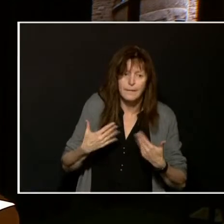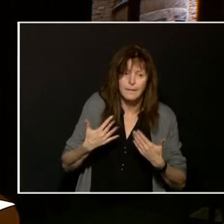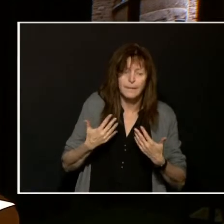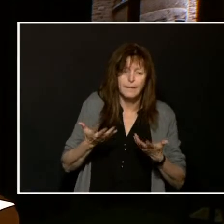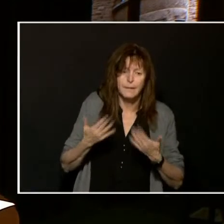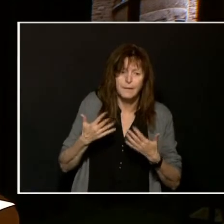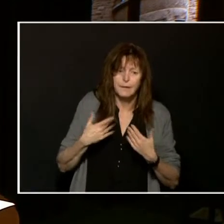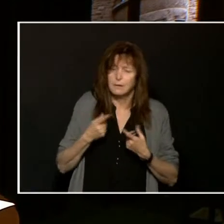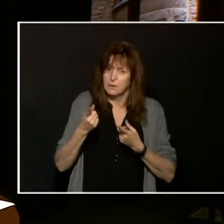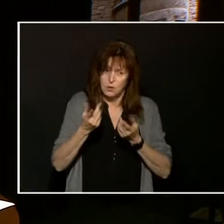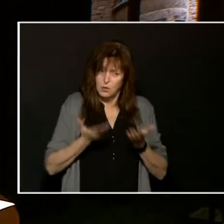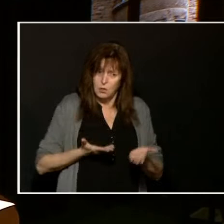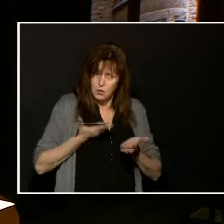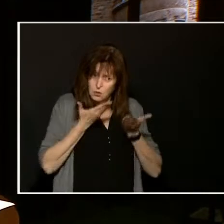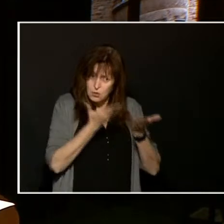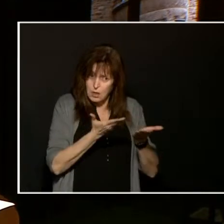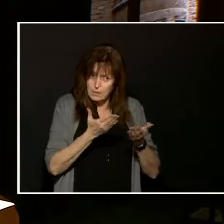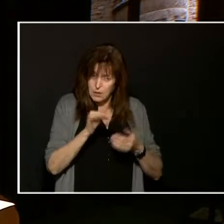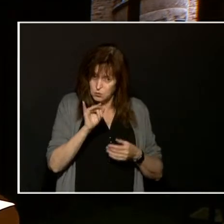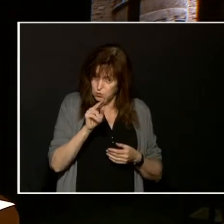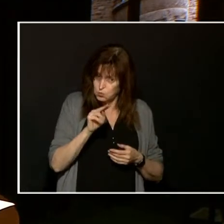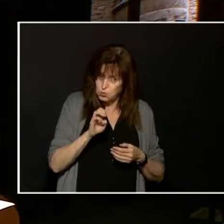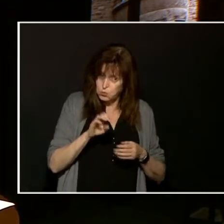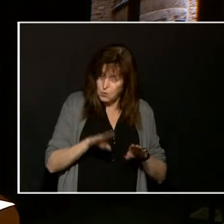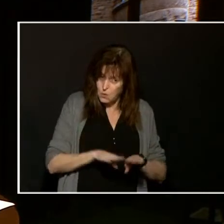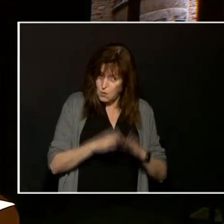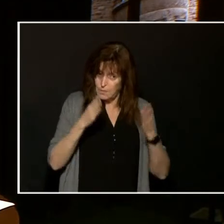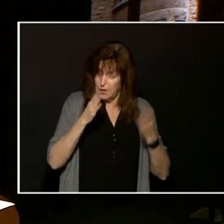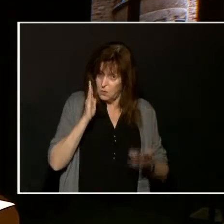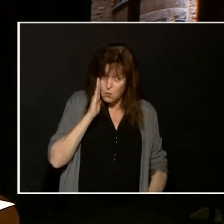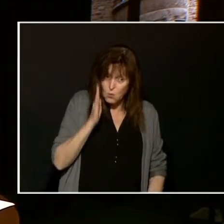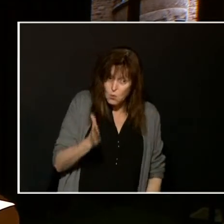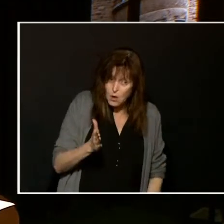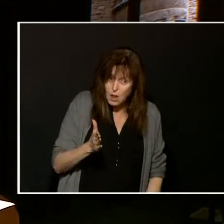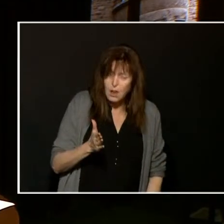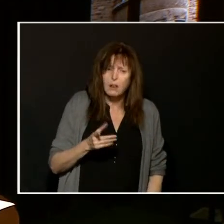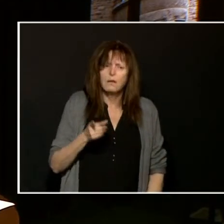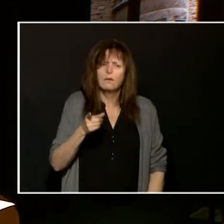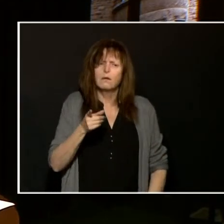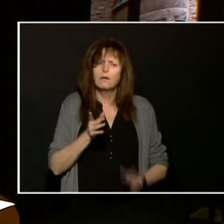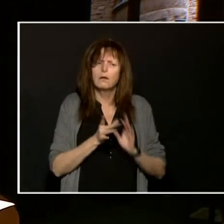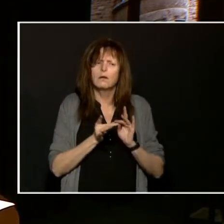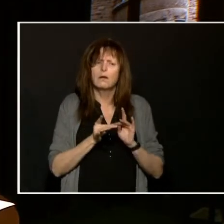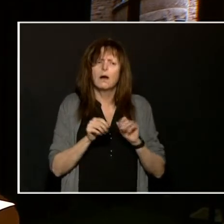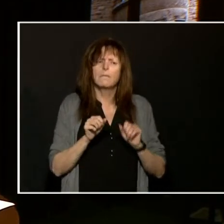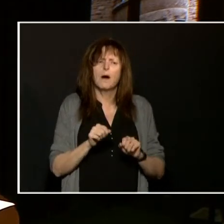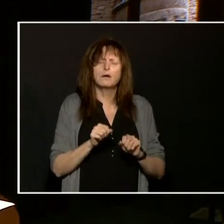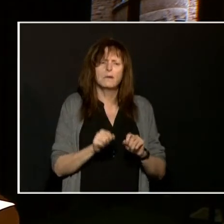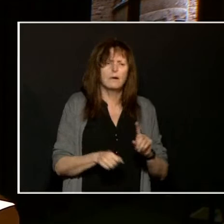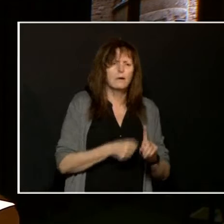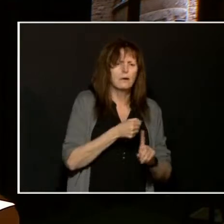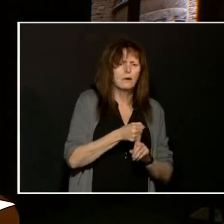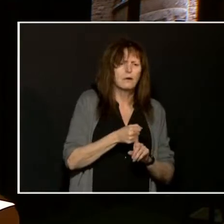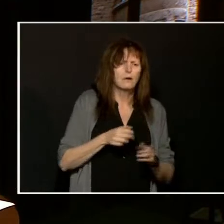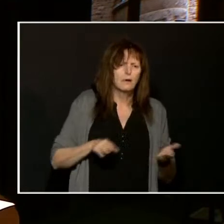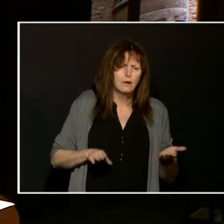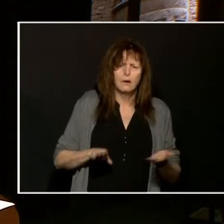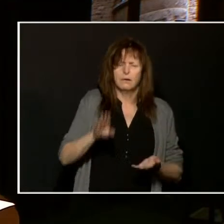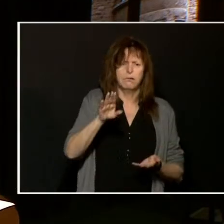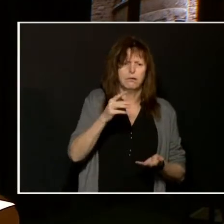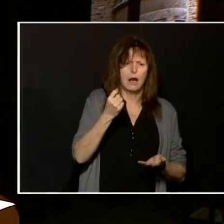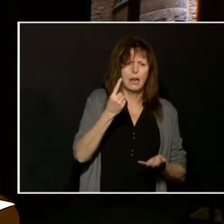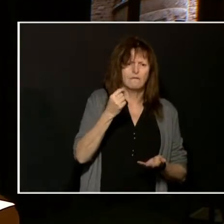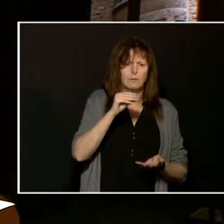June? And when you say that could result in a 6 to 11% increase in cases,